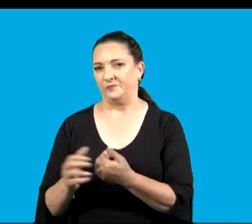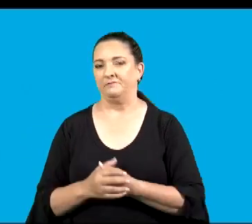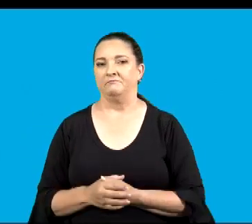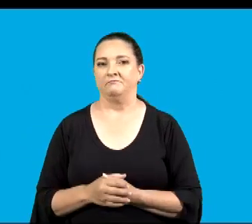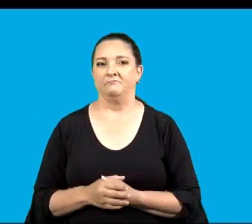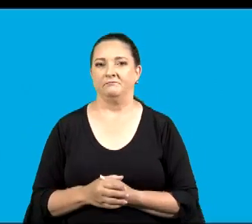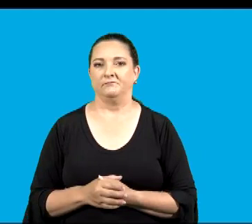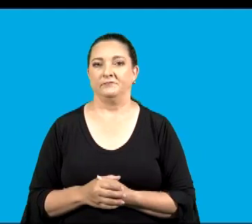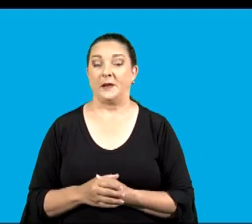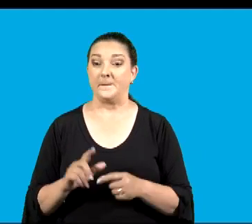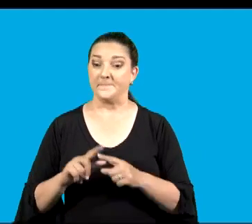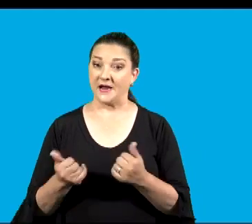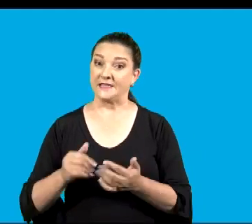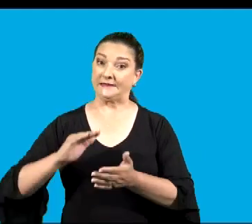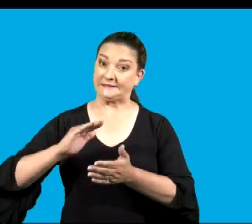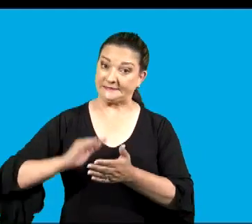we're given